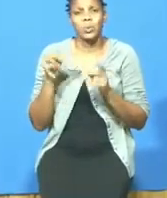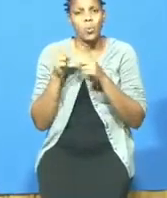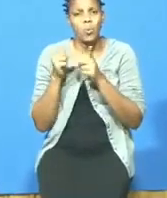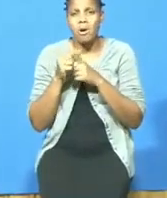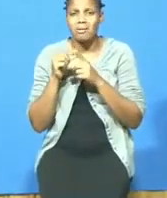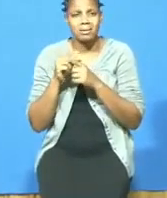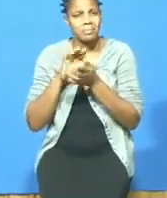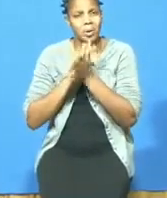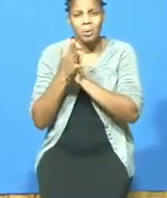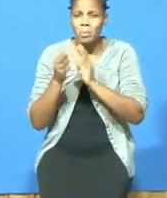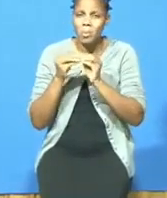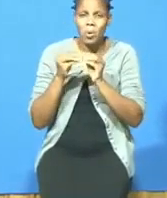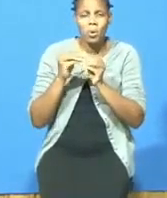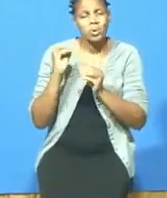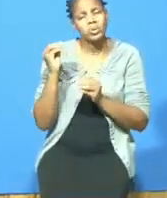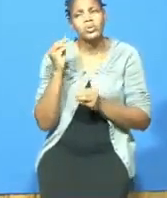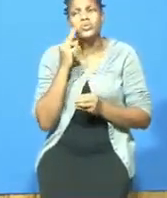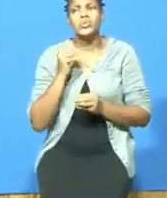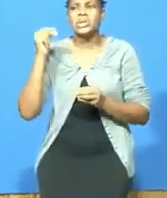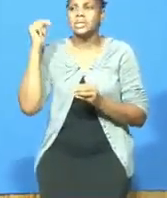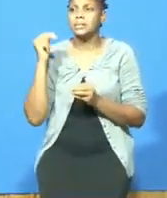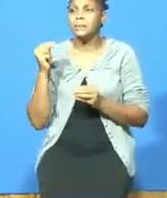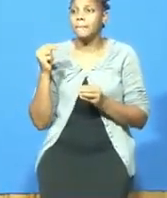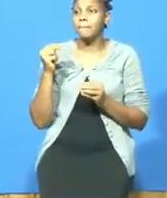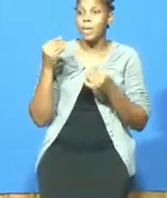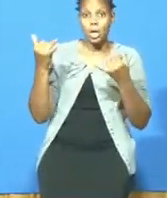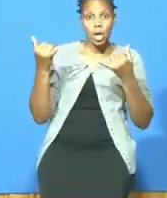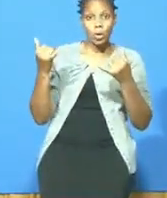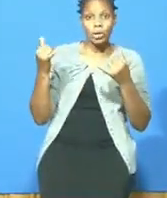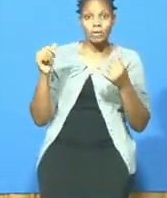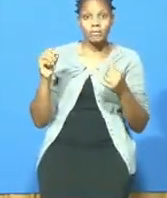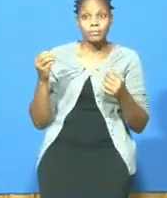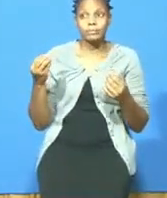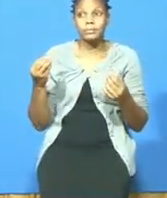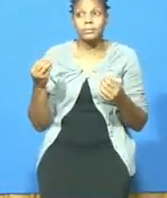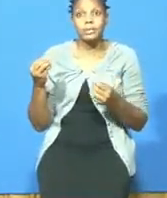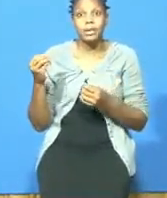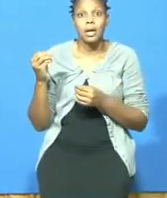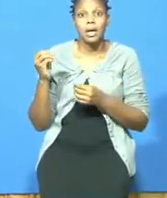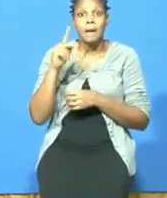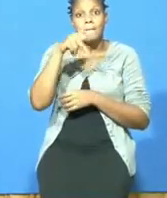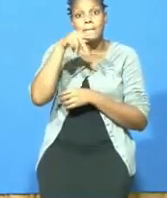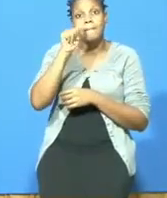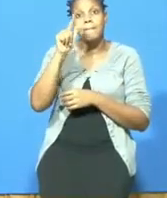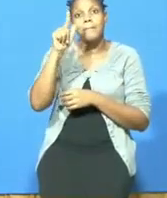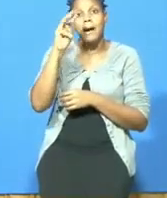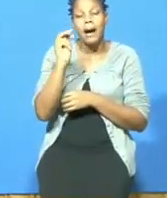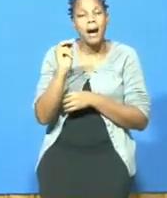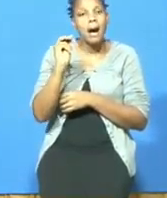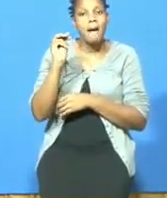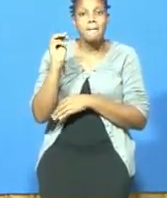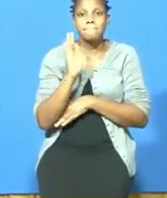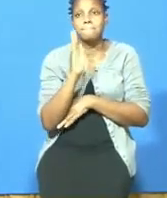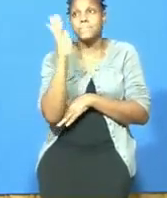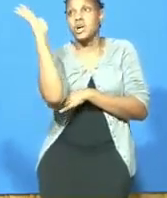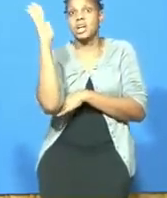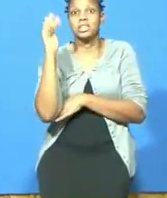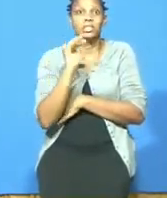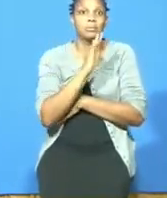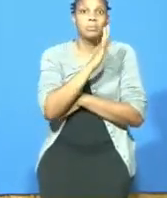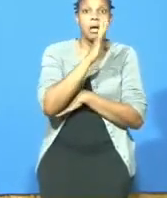sweeter than that. They are white robes, and they have palm branches in their hands, and